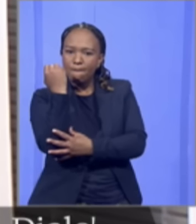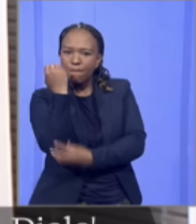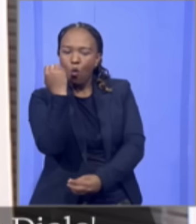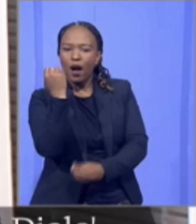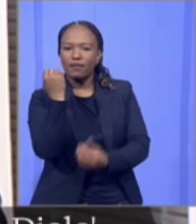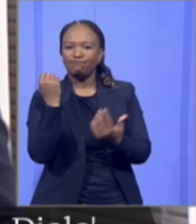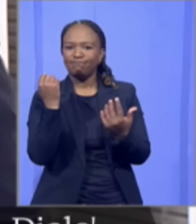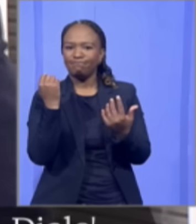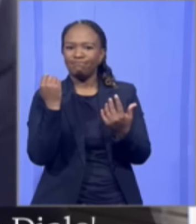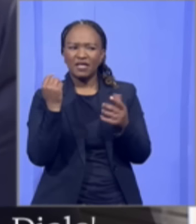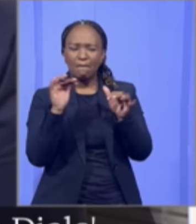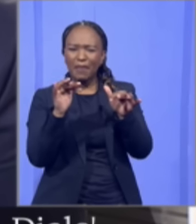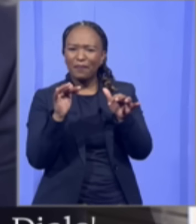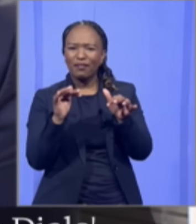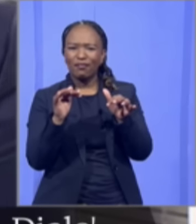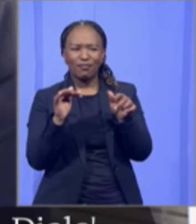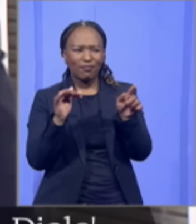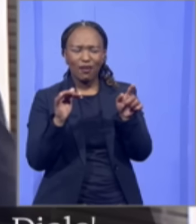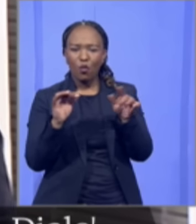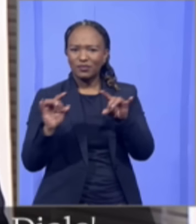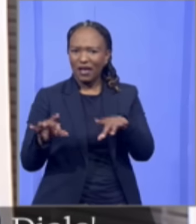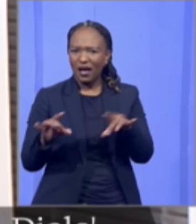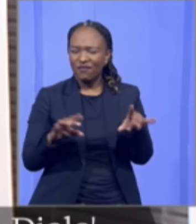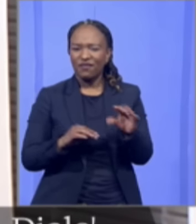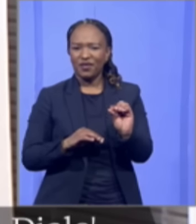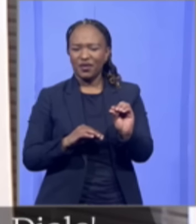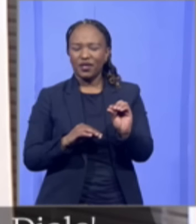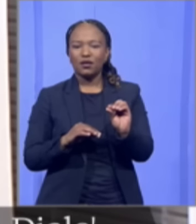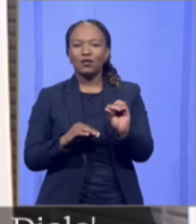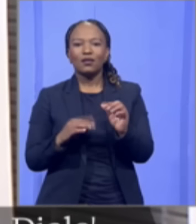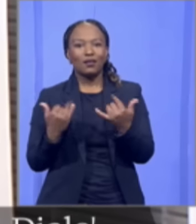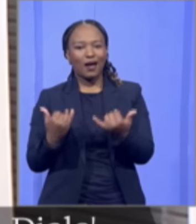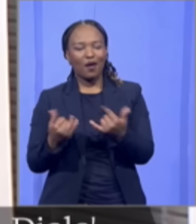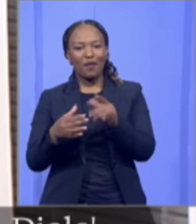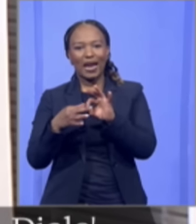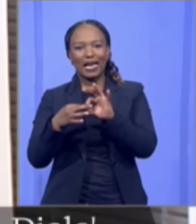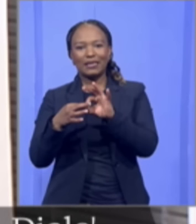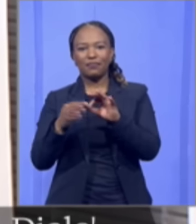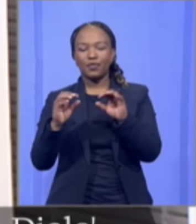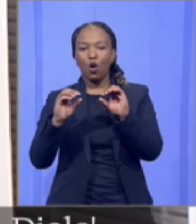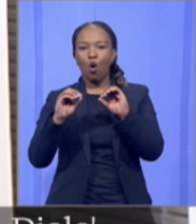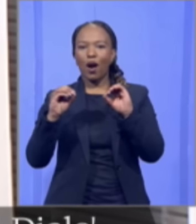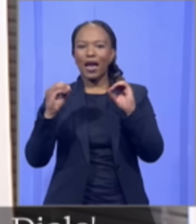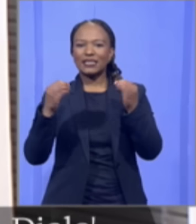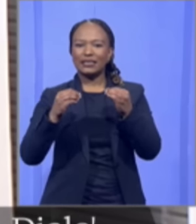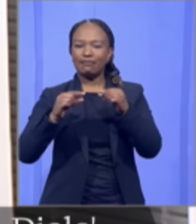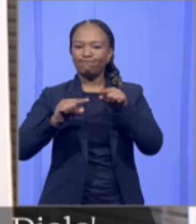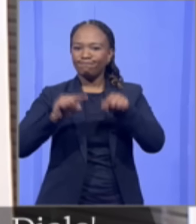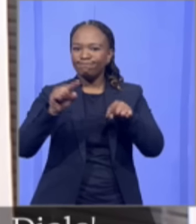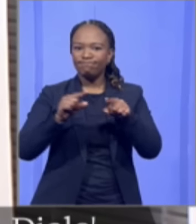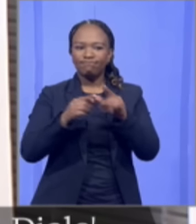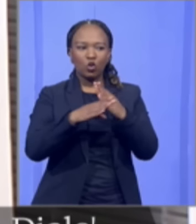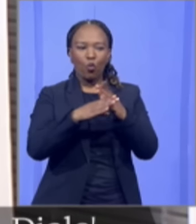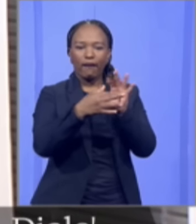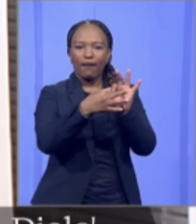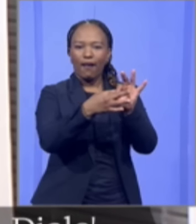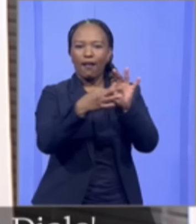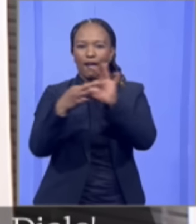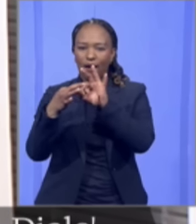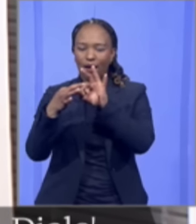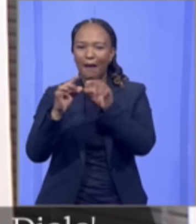our relationship with non-government organizations is a very important relationship that unfortunately there were serious missteps. We need